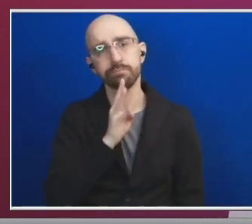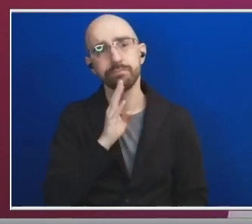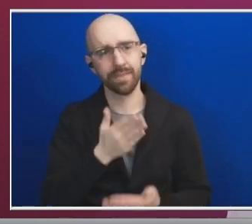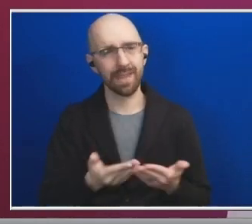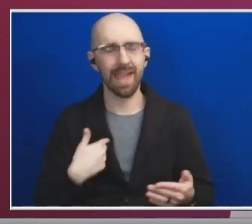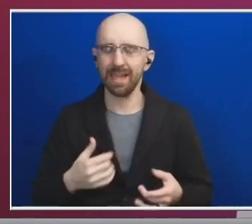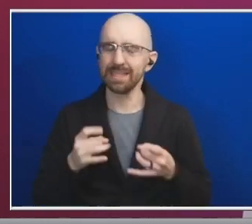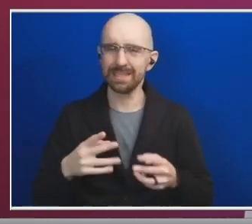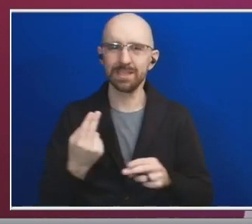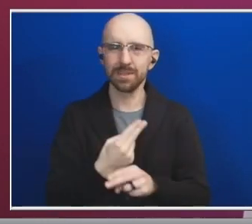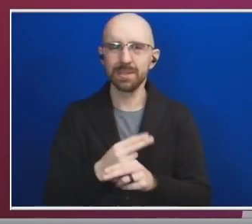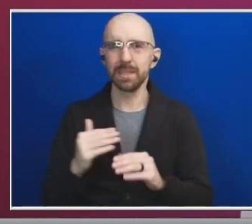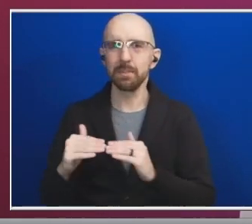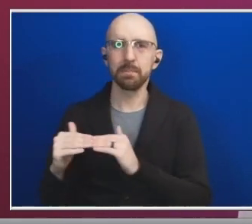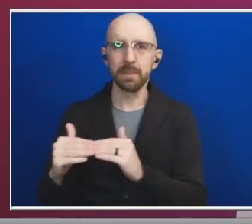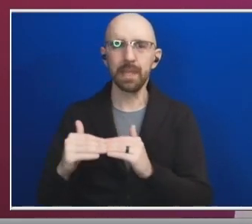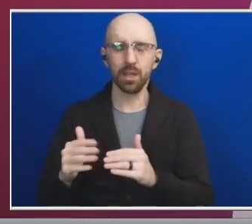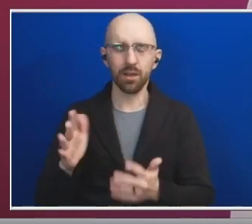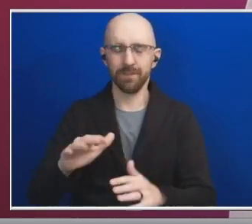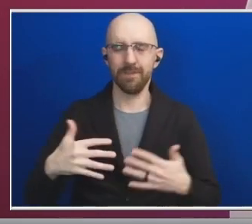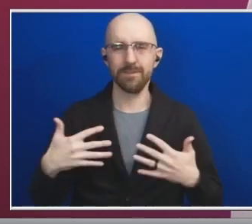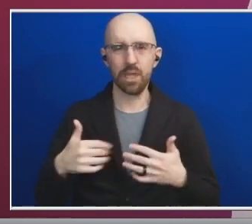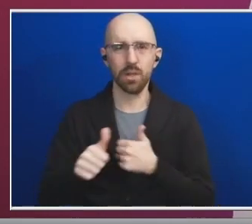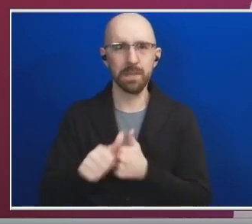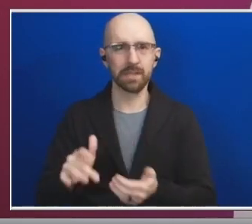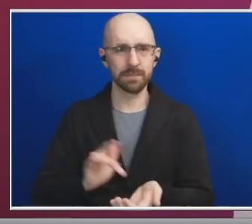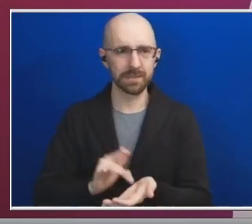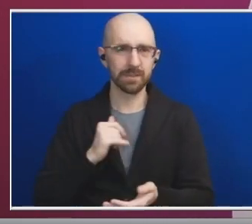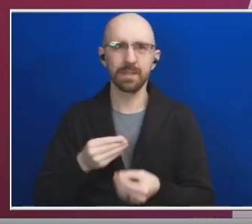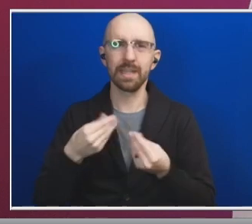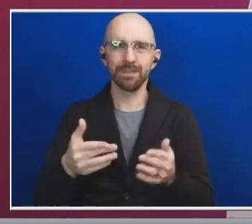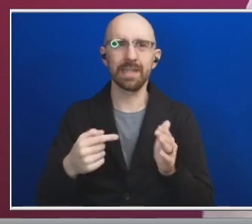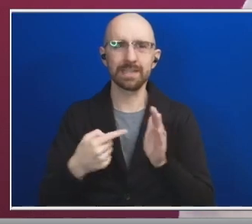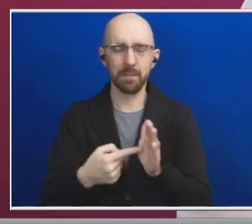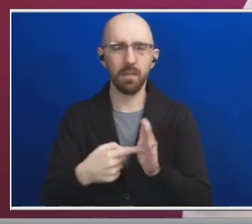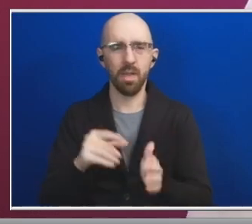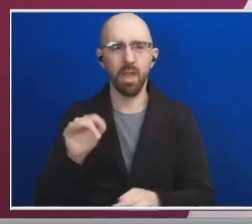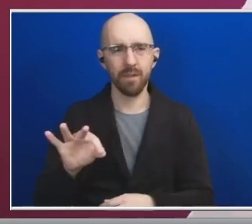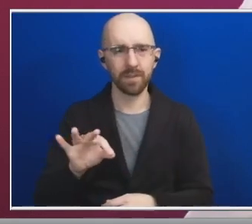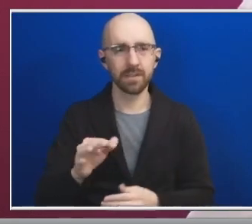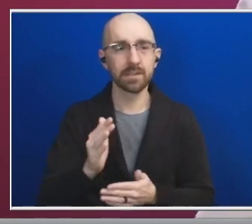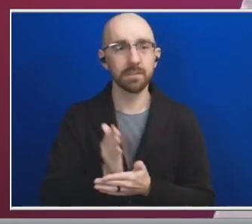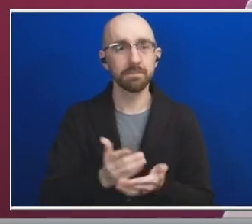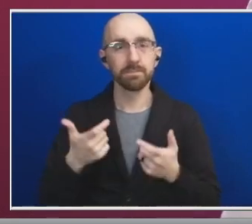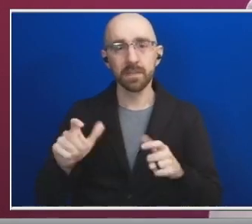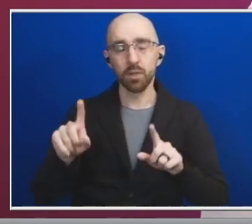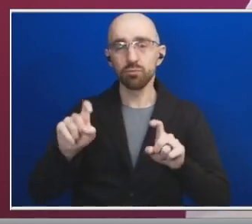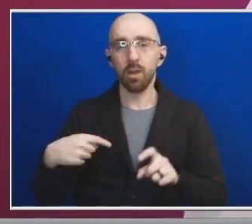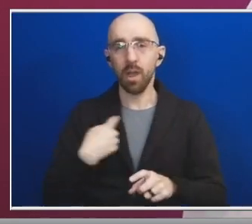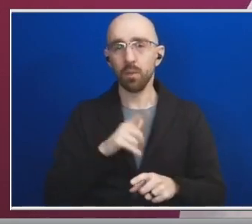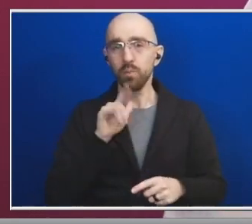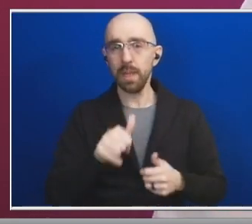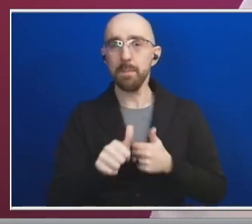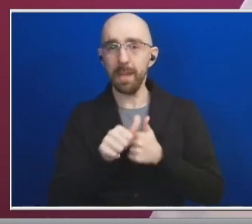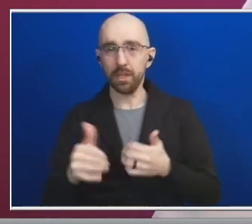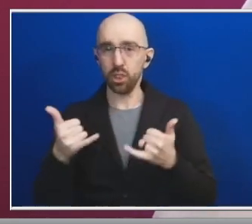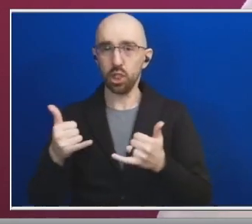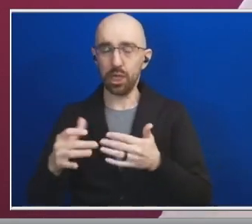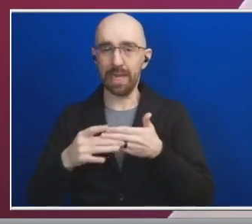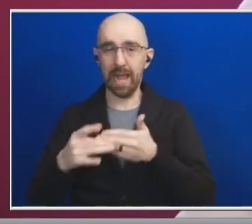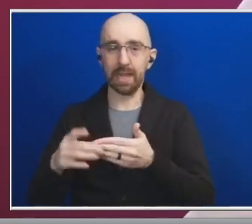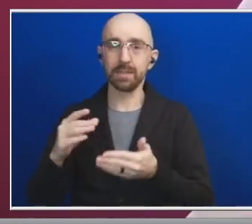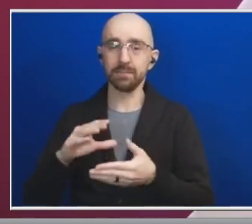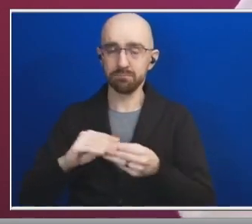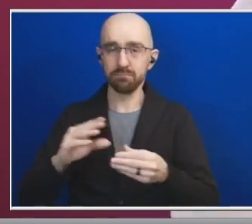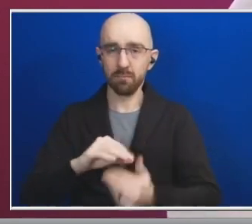but again, like I'll give the example of some of the major trials that we really base our current guidelines for, say, high blood pressure, which